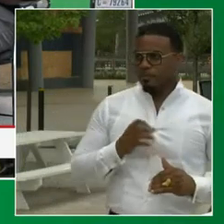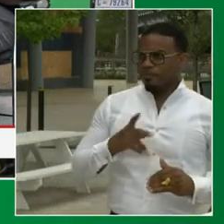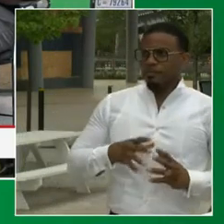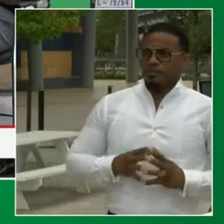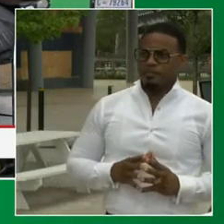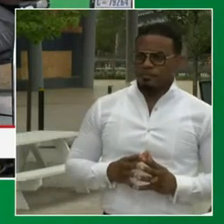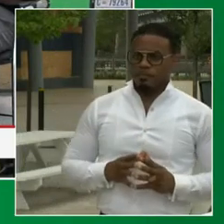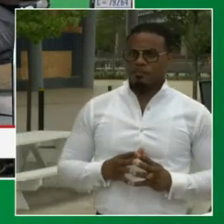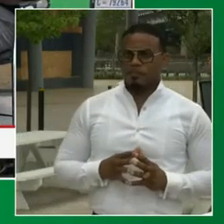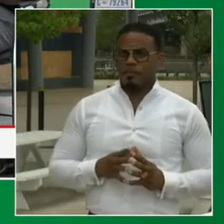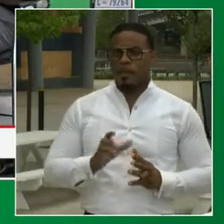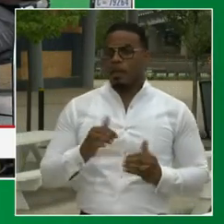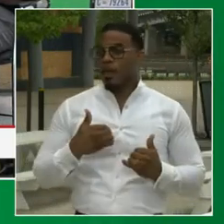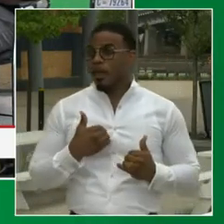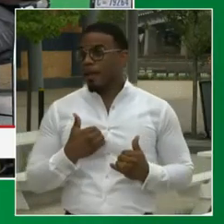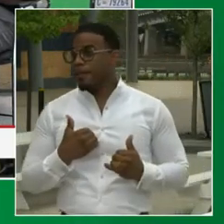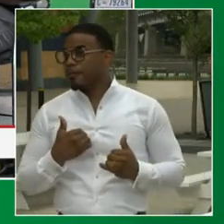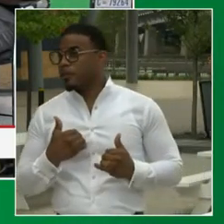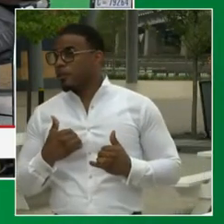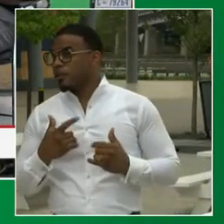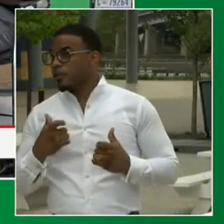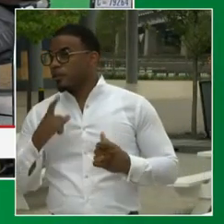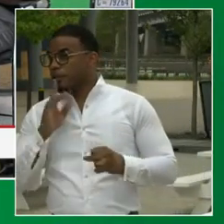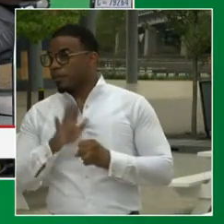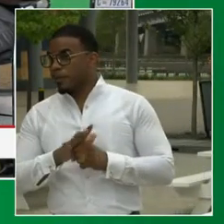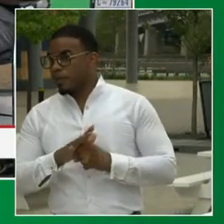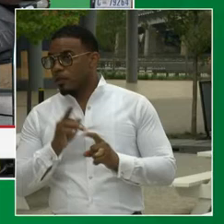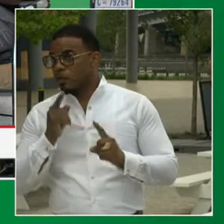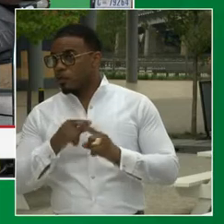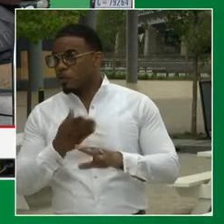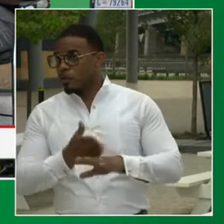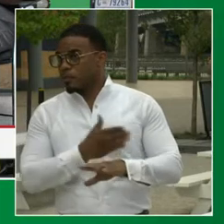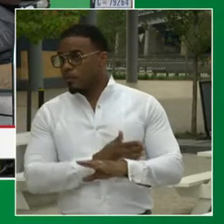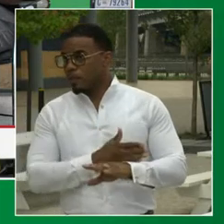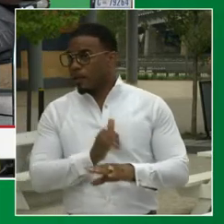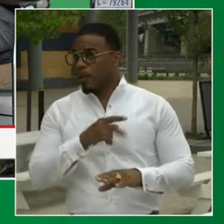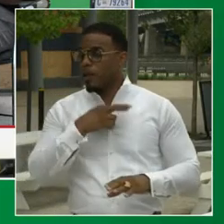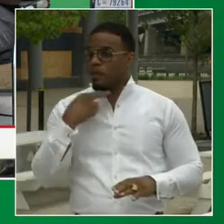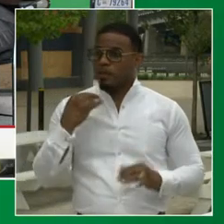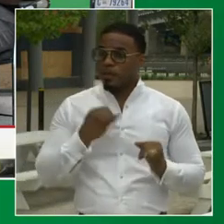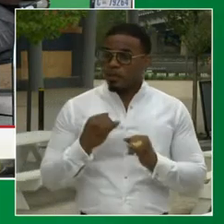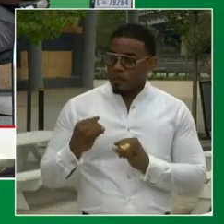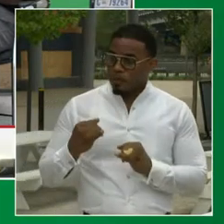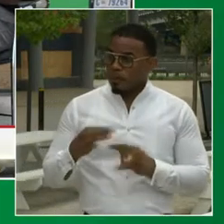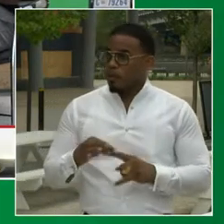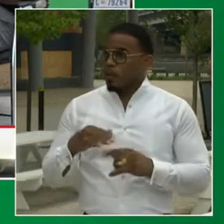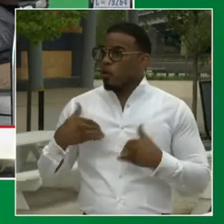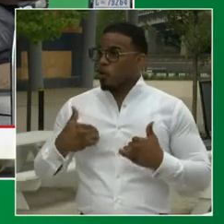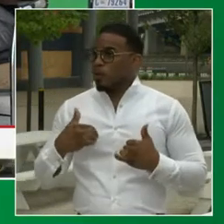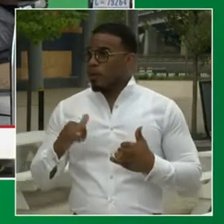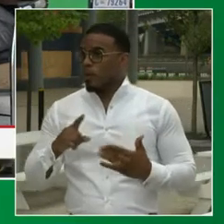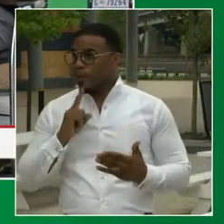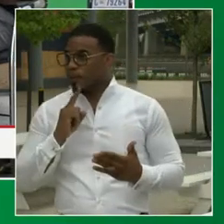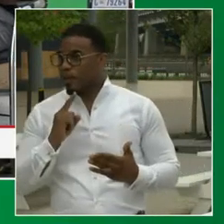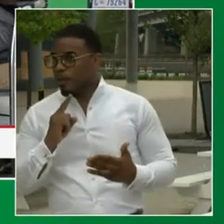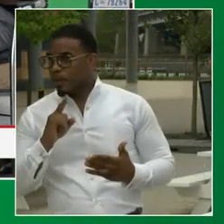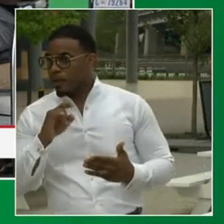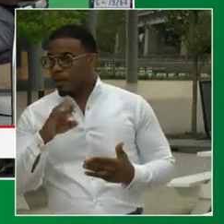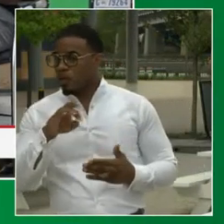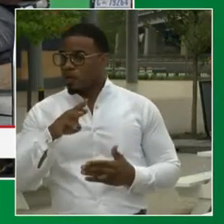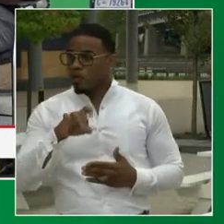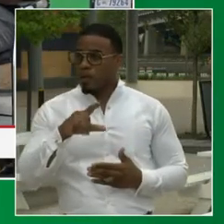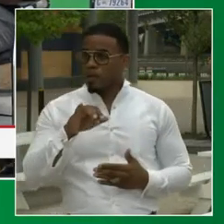veins. And you have a huge commitment towards employing at-risk individuals, particularly youth that might be criminal